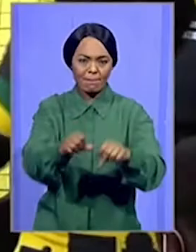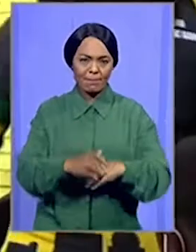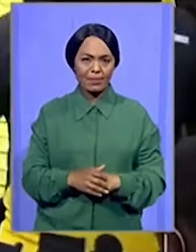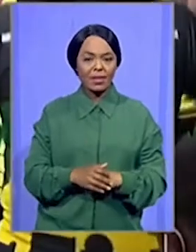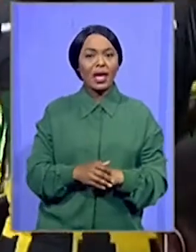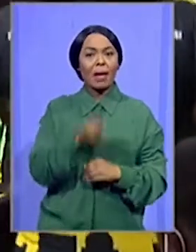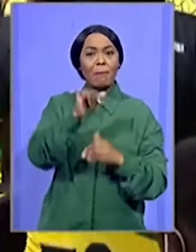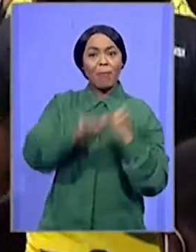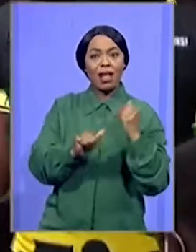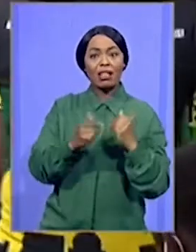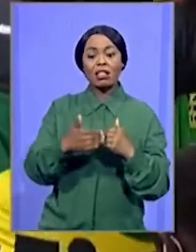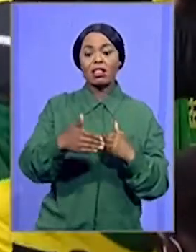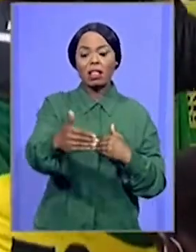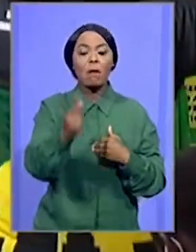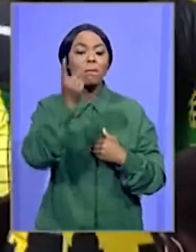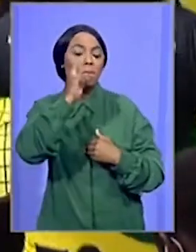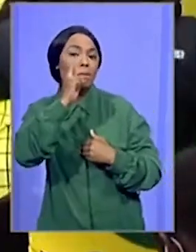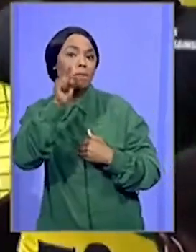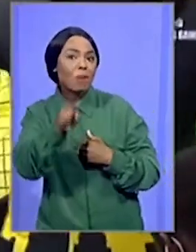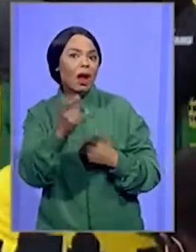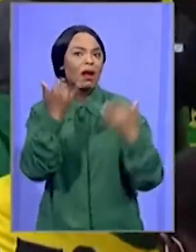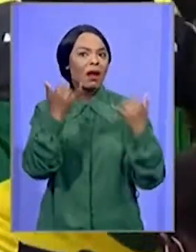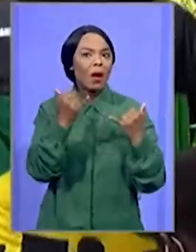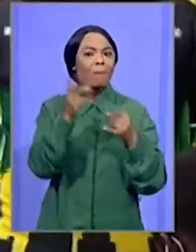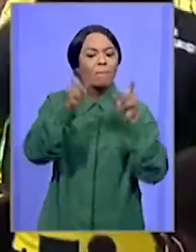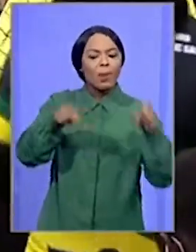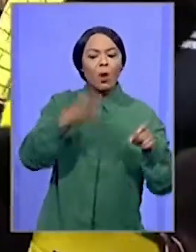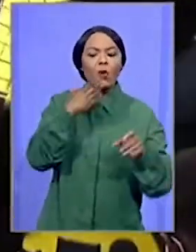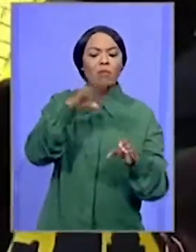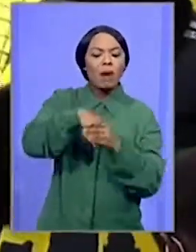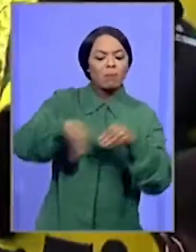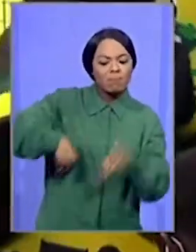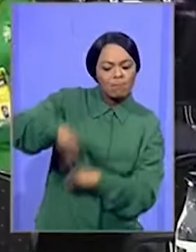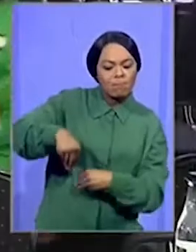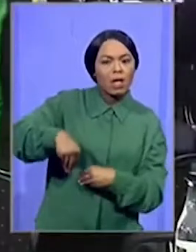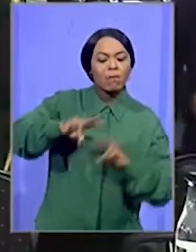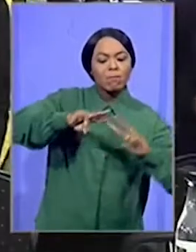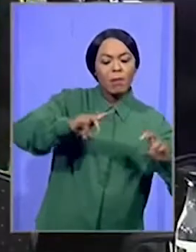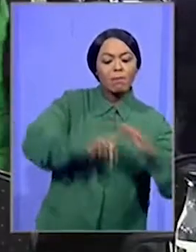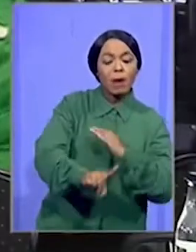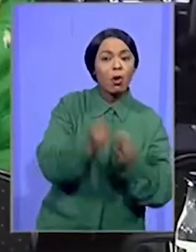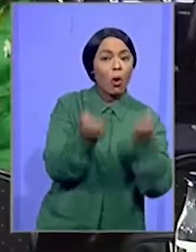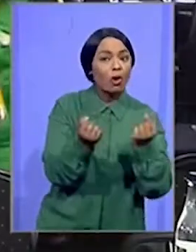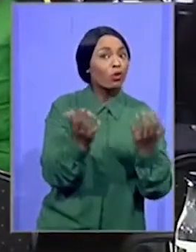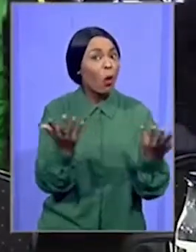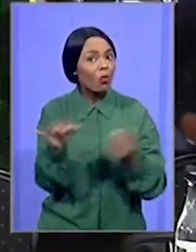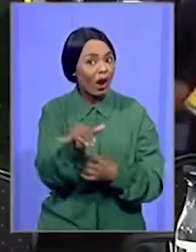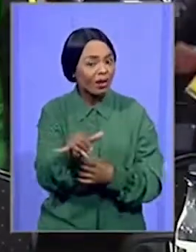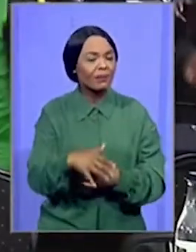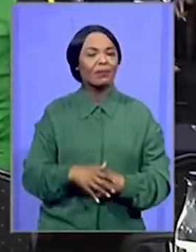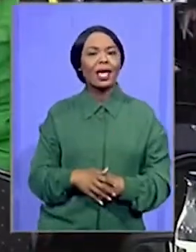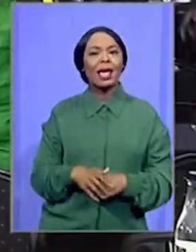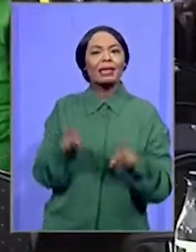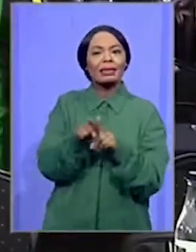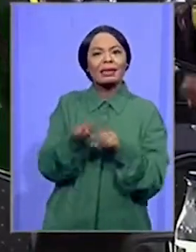Mo dikgweding tšeo di latelago go tla hlaka ge bao ba tatetšwago ba tla nyakišišwa go ba baroša melato. Ka go le lengwe lephaga la